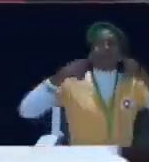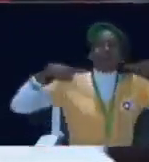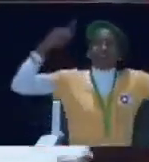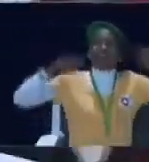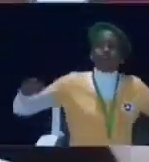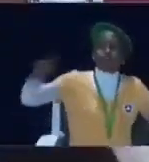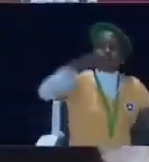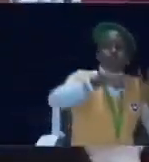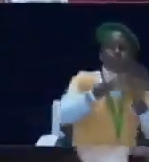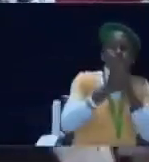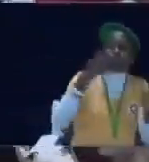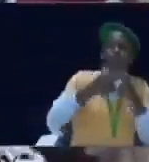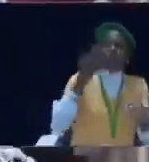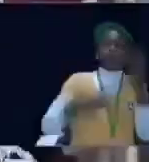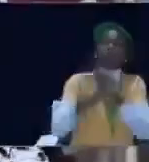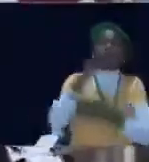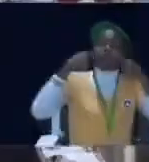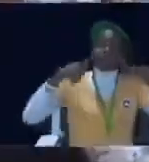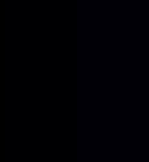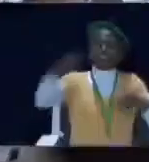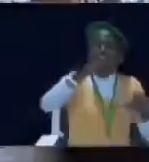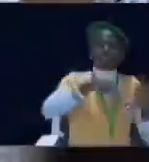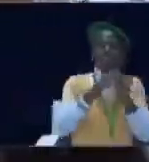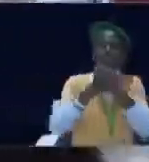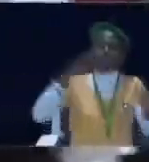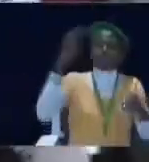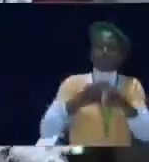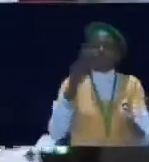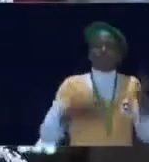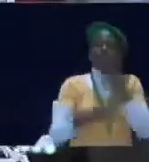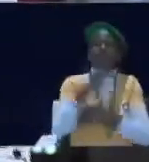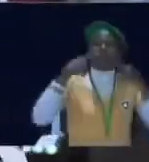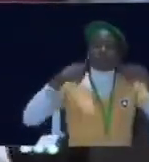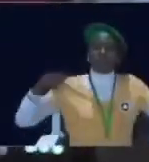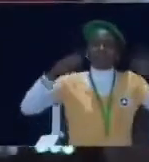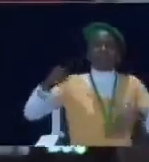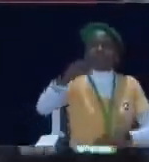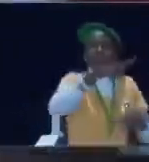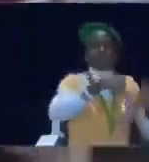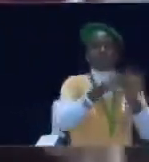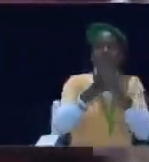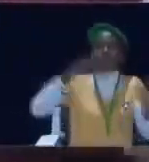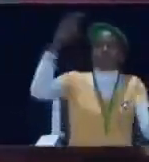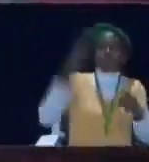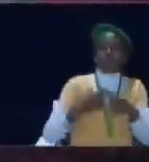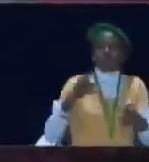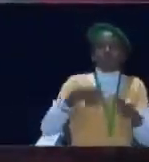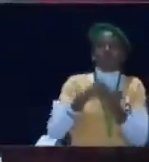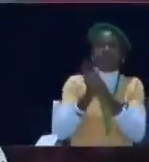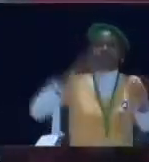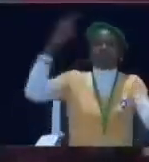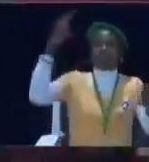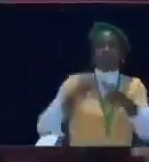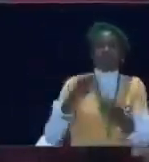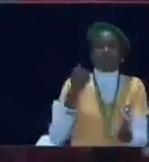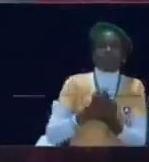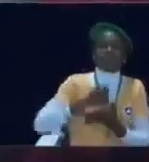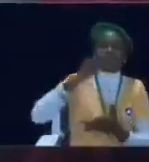you. May God announce you. May God announce you in the name of